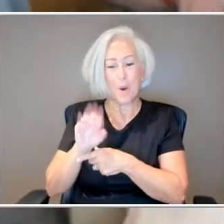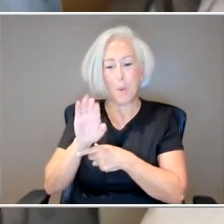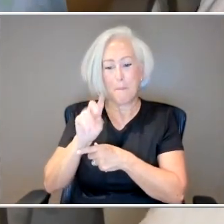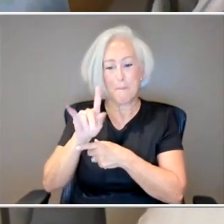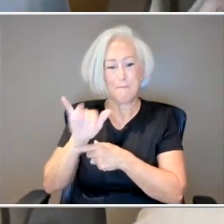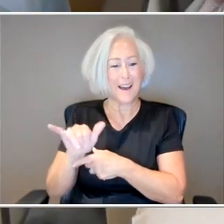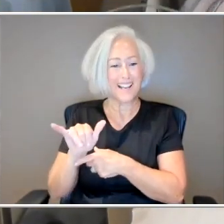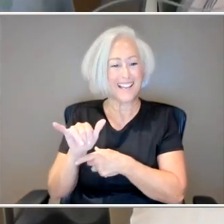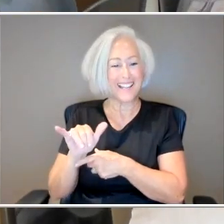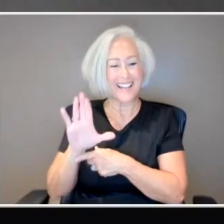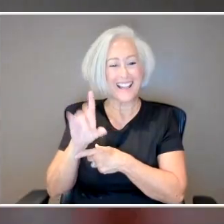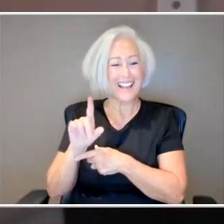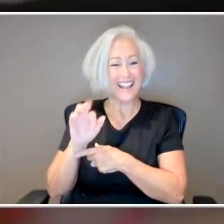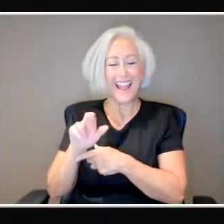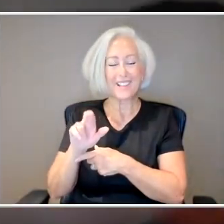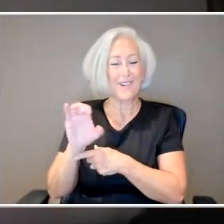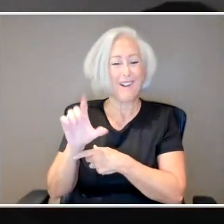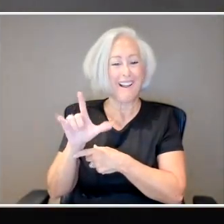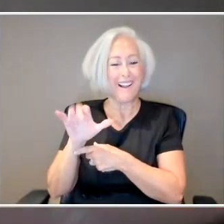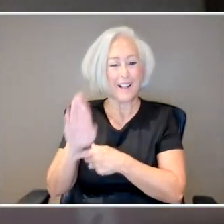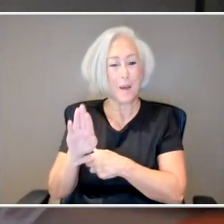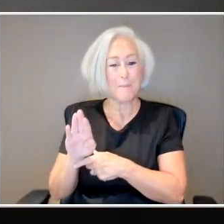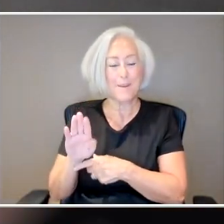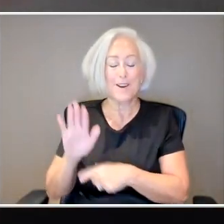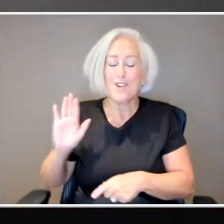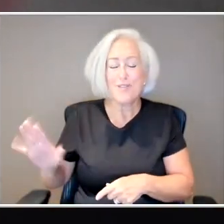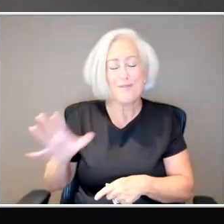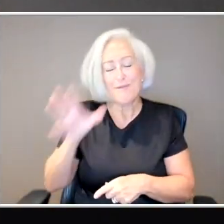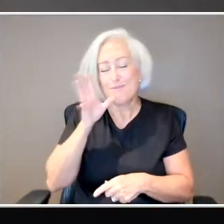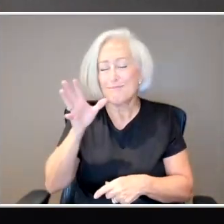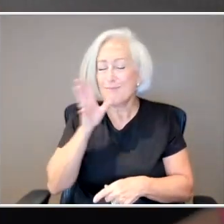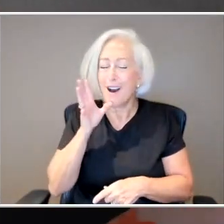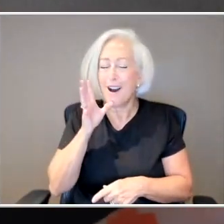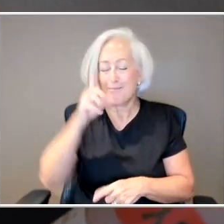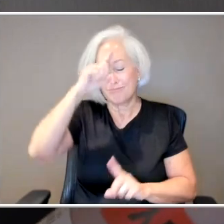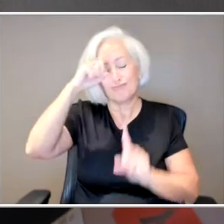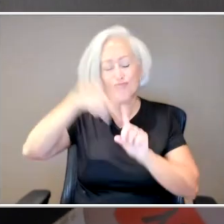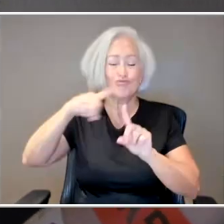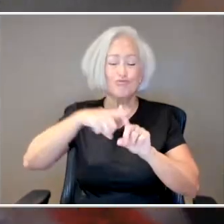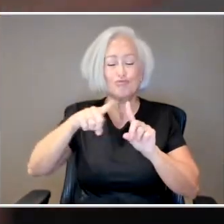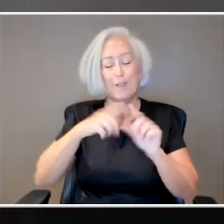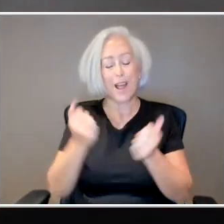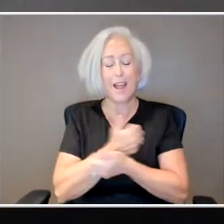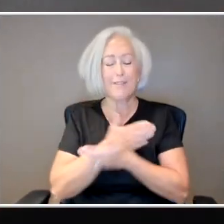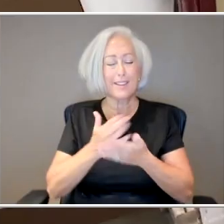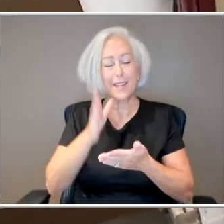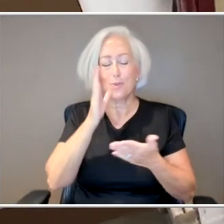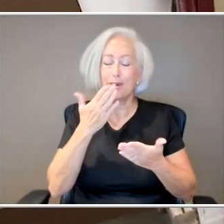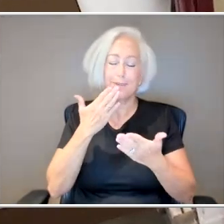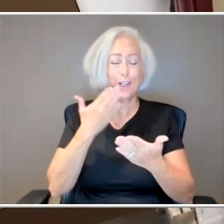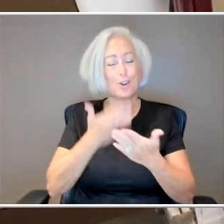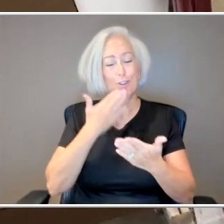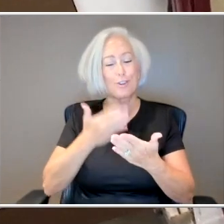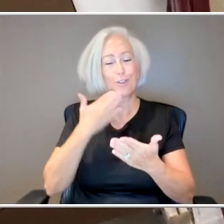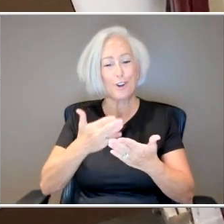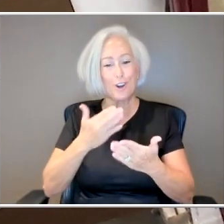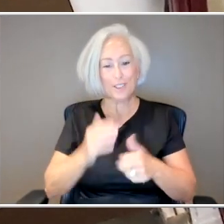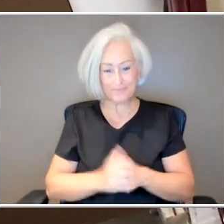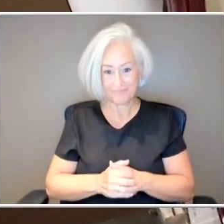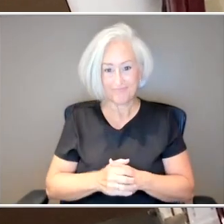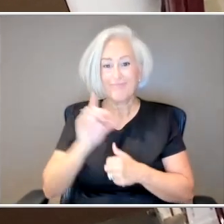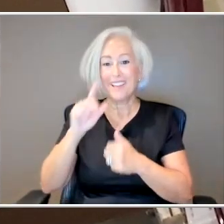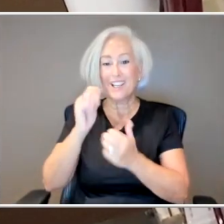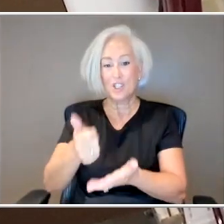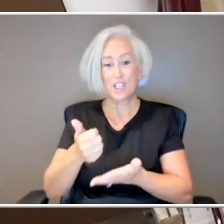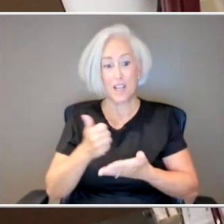got this really positive attitude, like everything's gonna be okay. And she'd been helping me through my journey, like when your skin is peeling